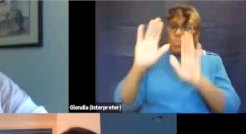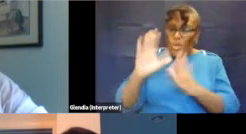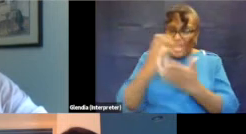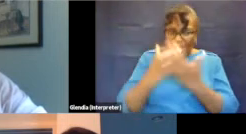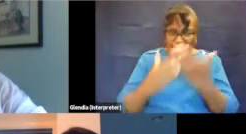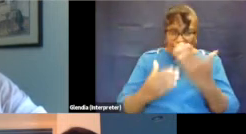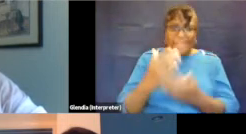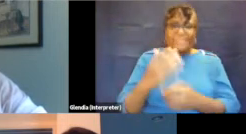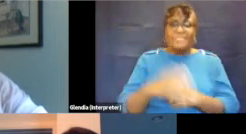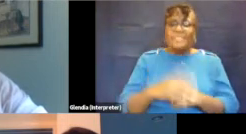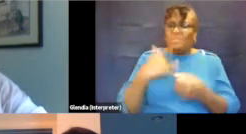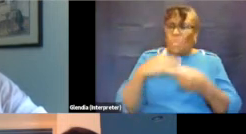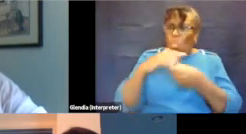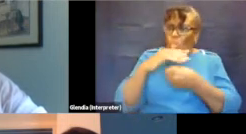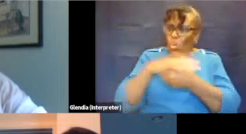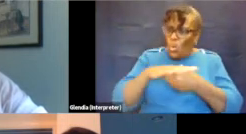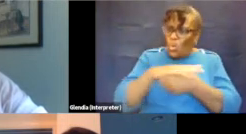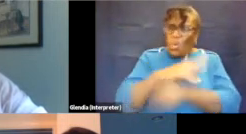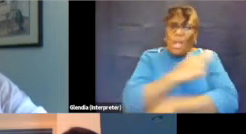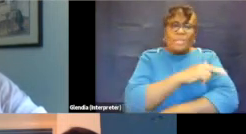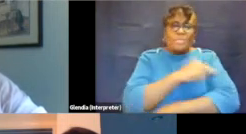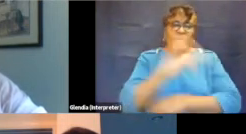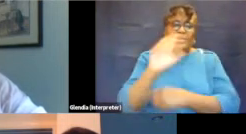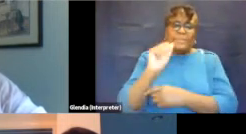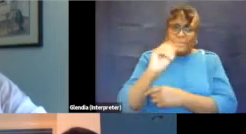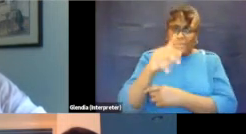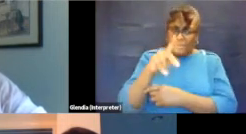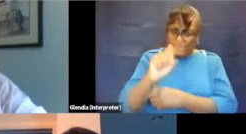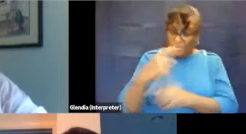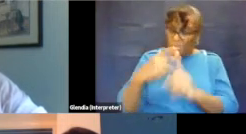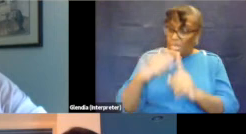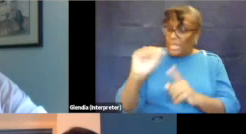for teens. We've had students attend these camps and they've all gotten